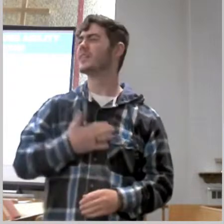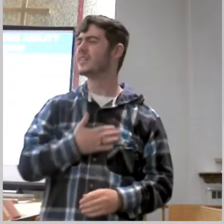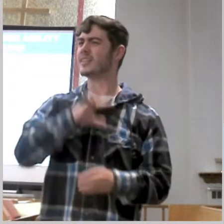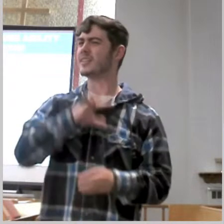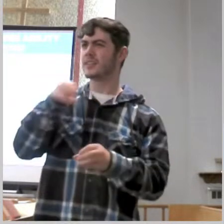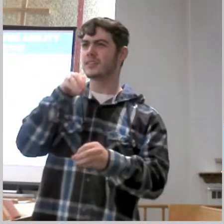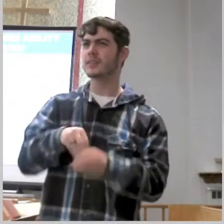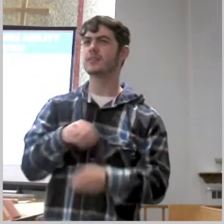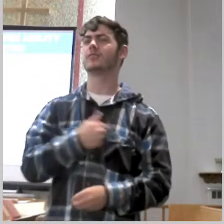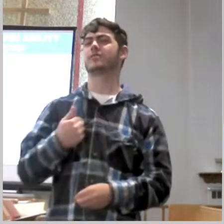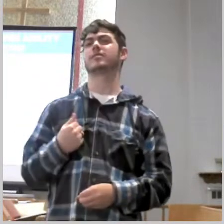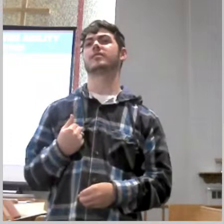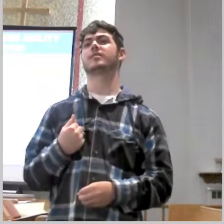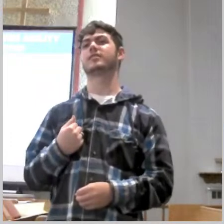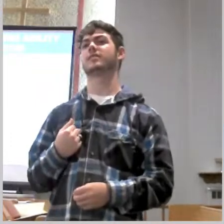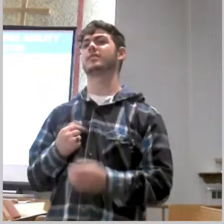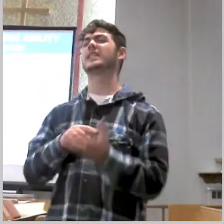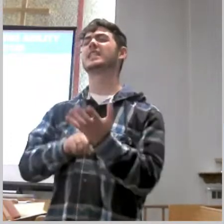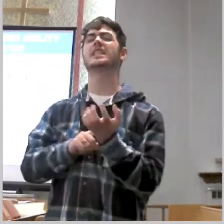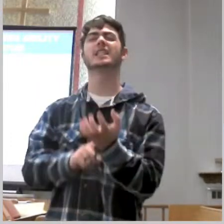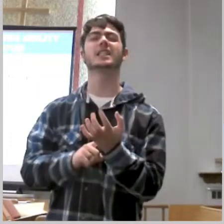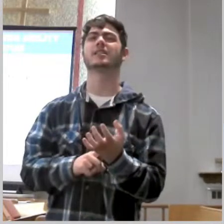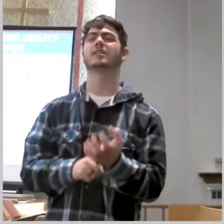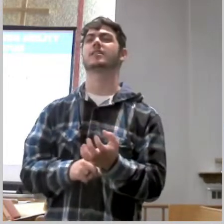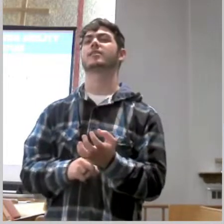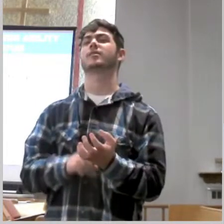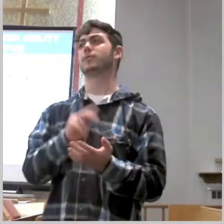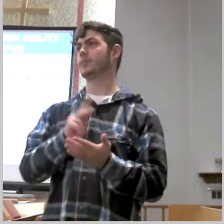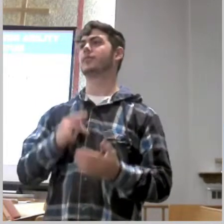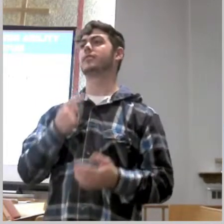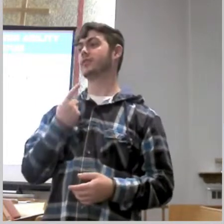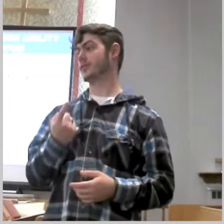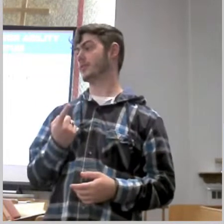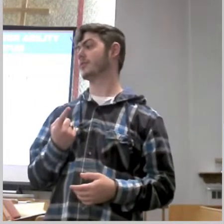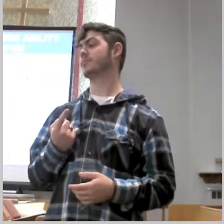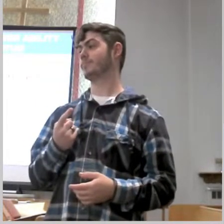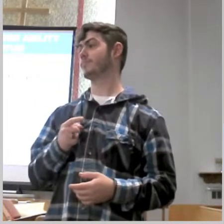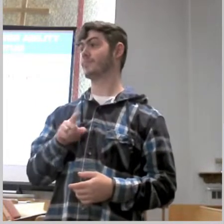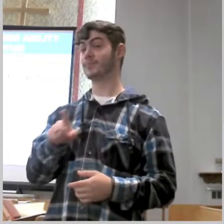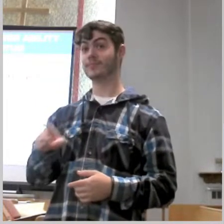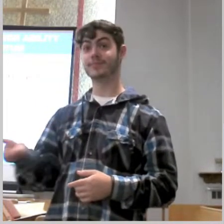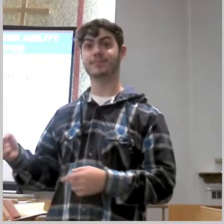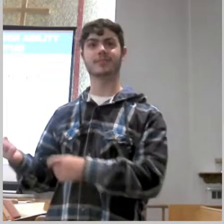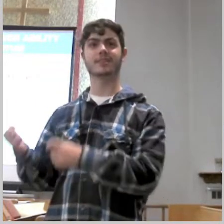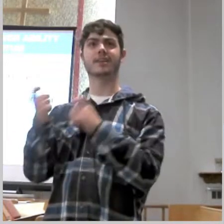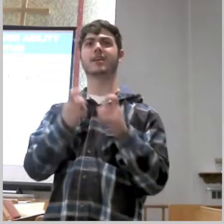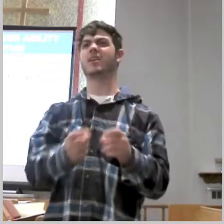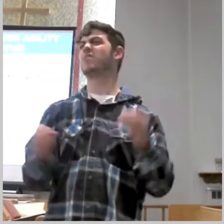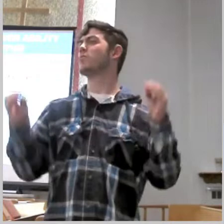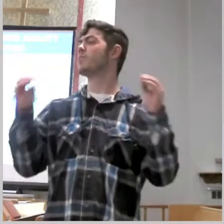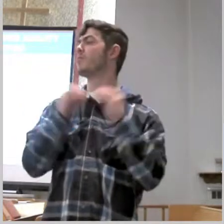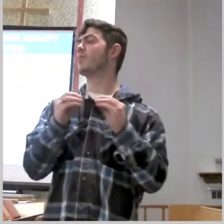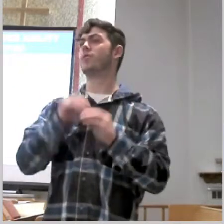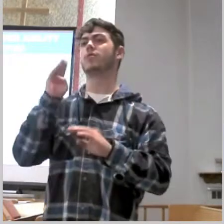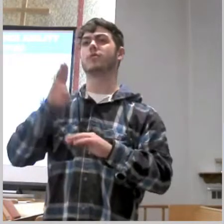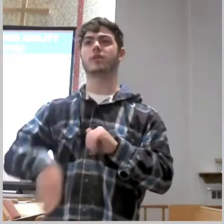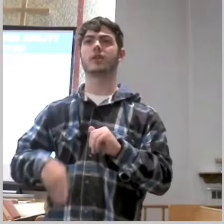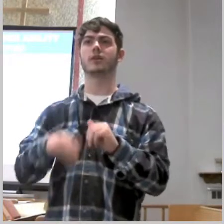And they begged him, and so Paul says here, they went and gave even beyond their